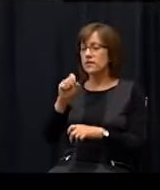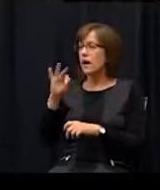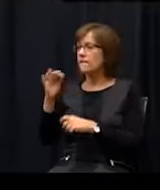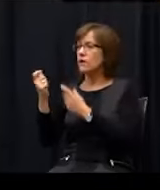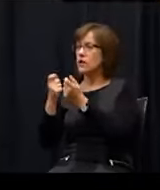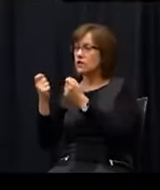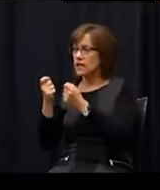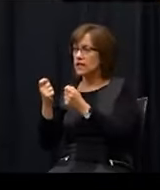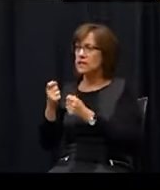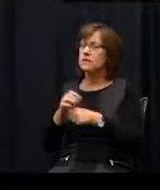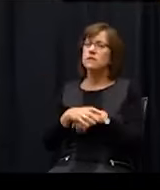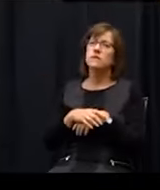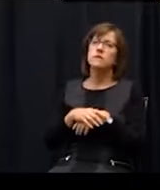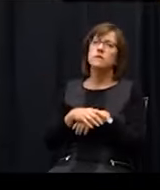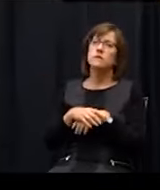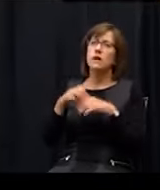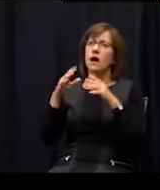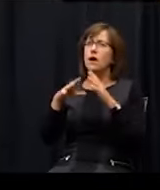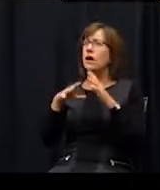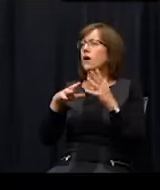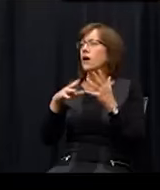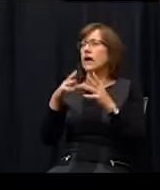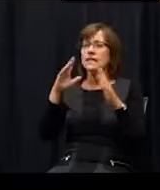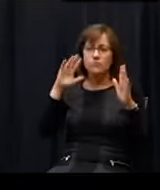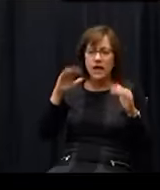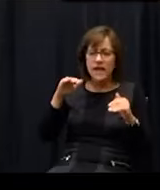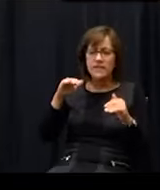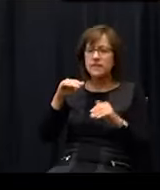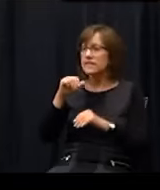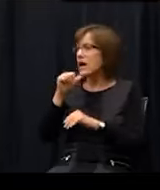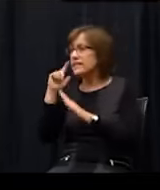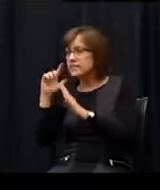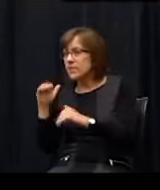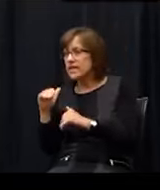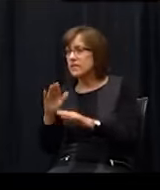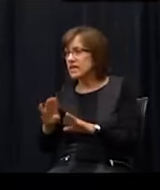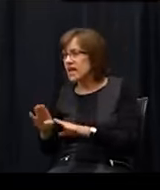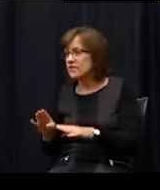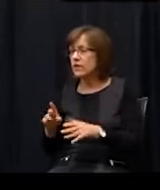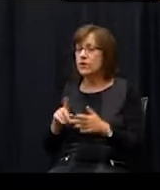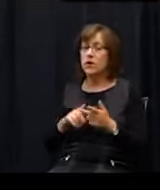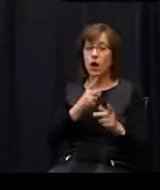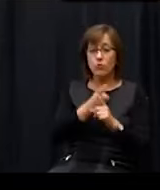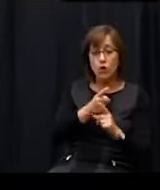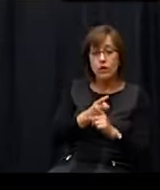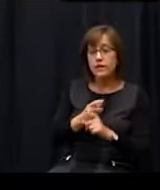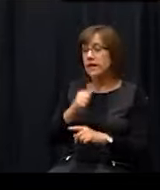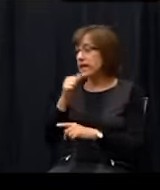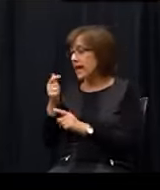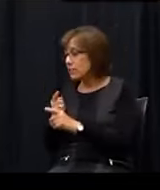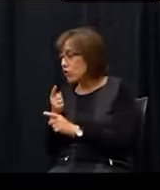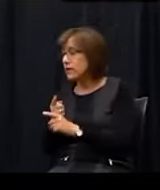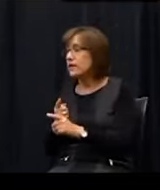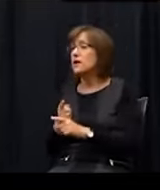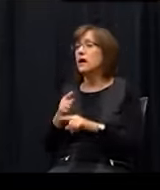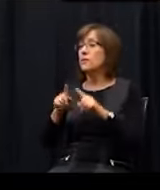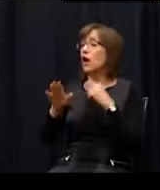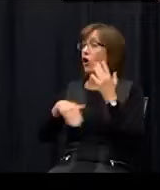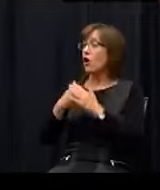so expected and unexpected behavior, appropriate and inappropriate. But all of the staff that encounter our kids